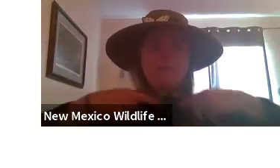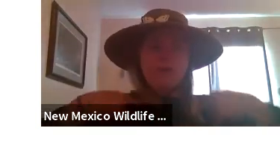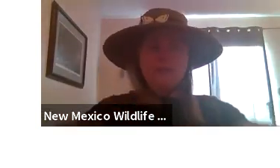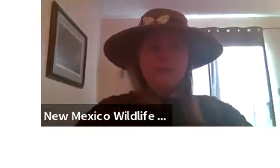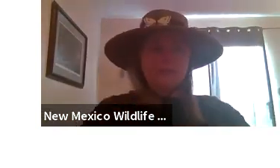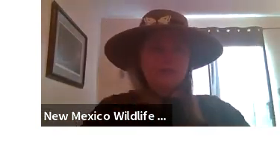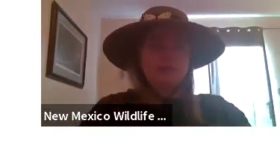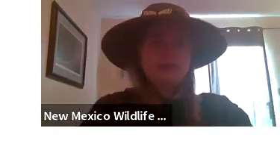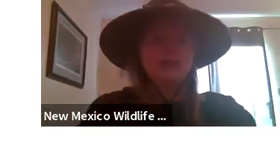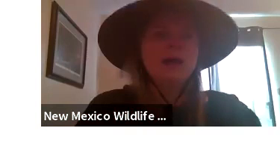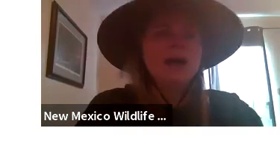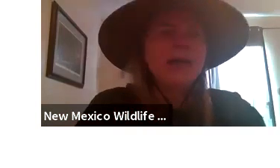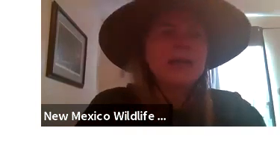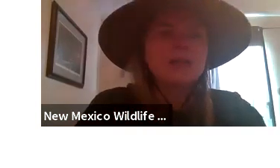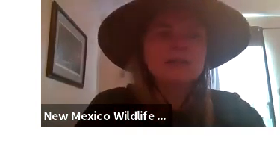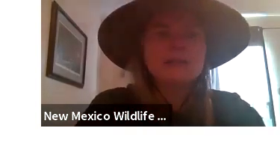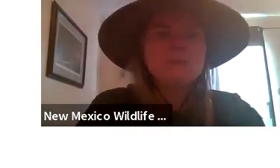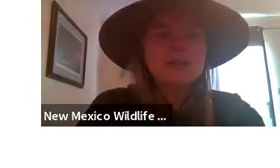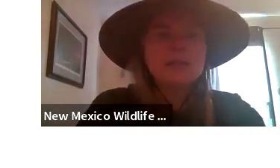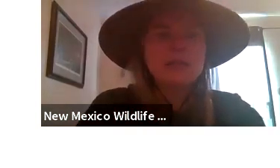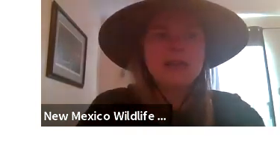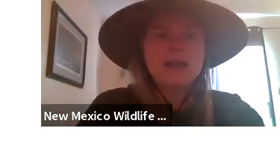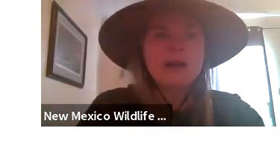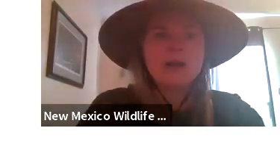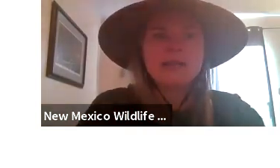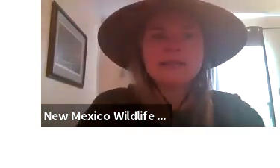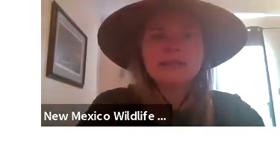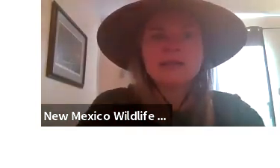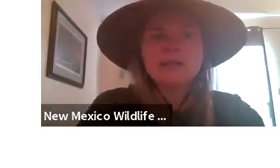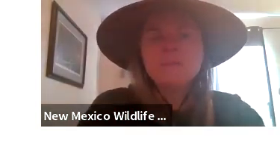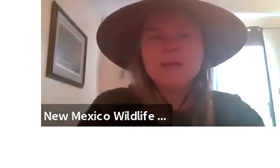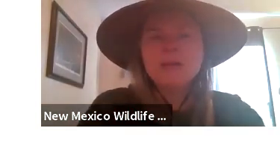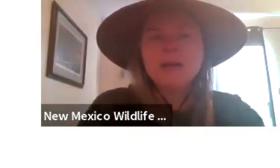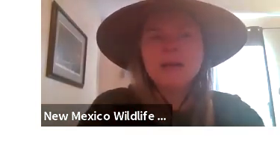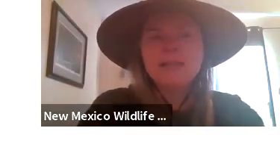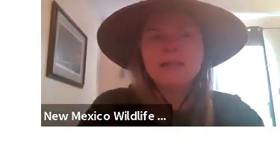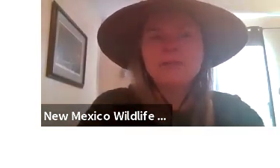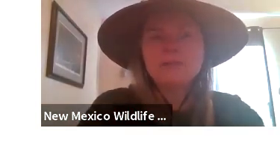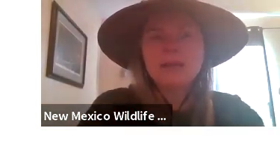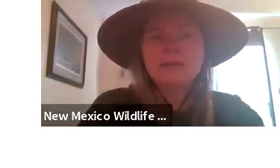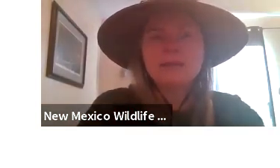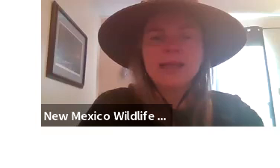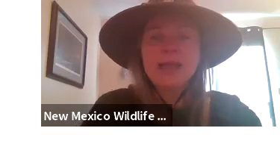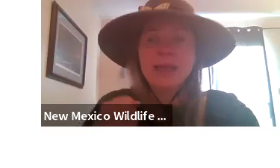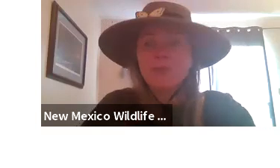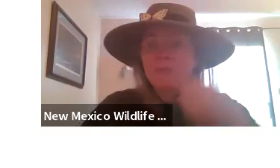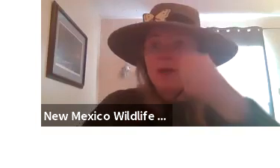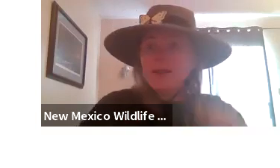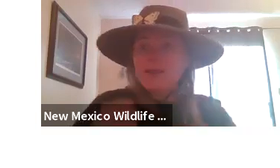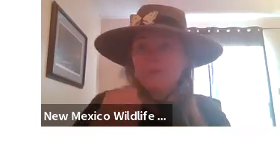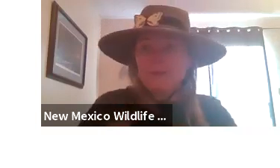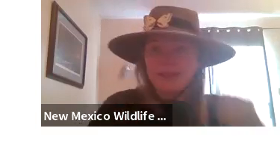their fronts. It looks to me that they are in some kind of race,